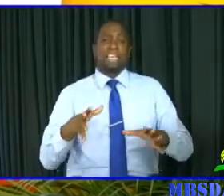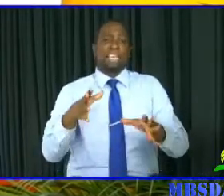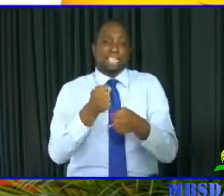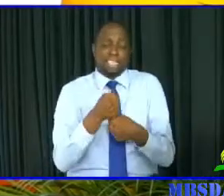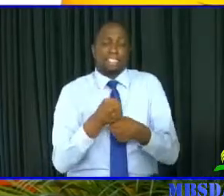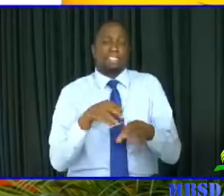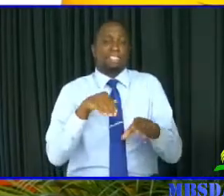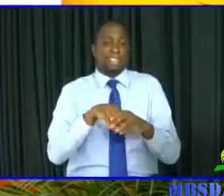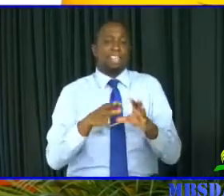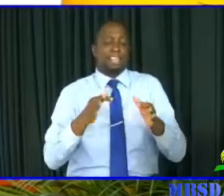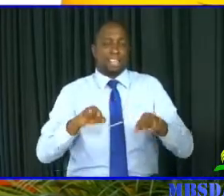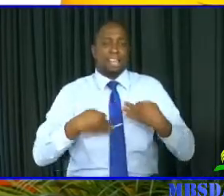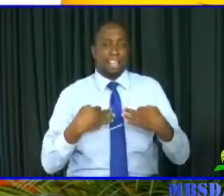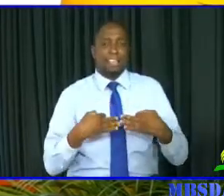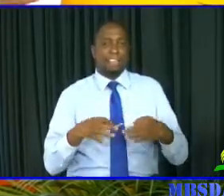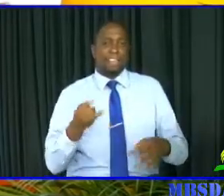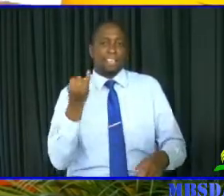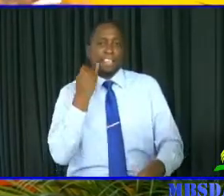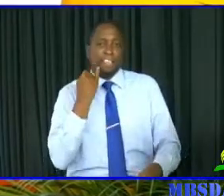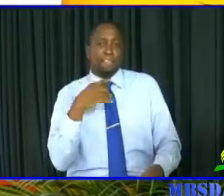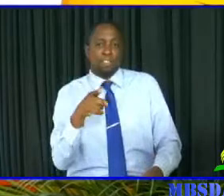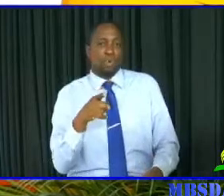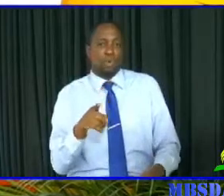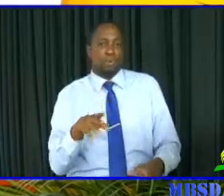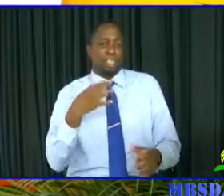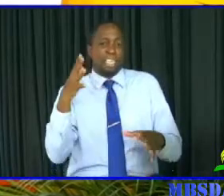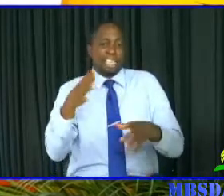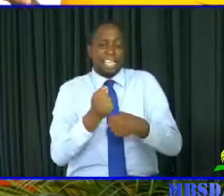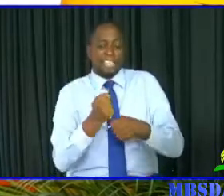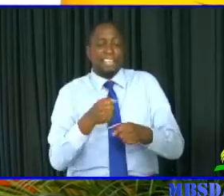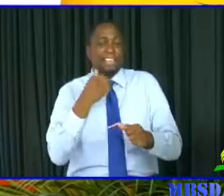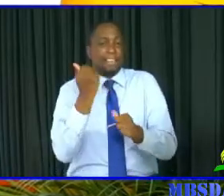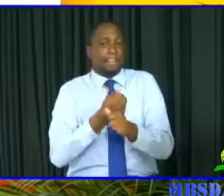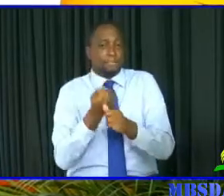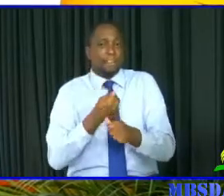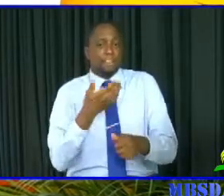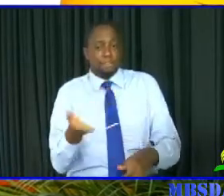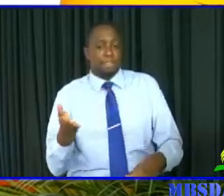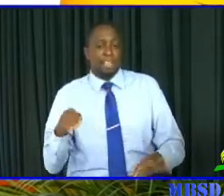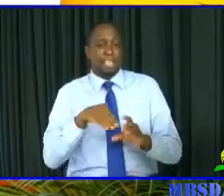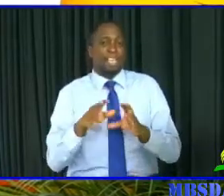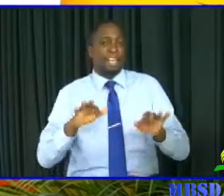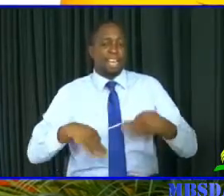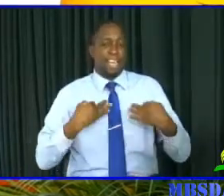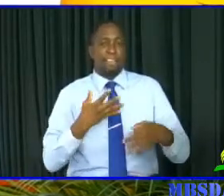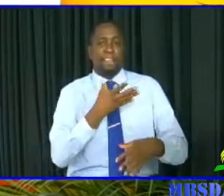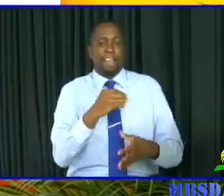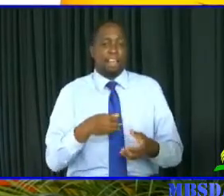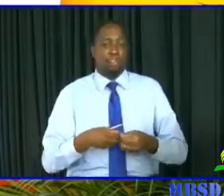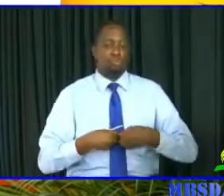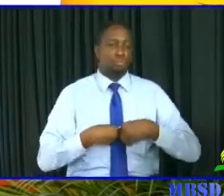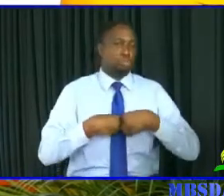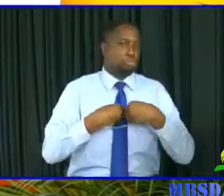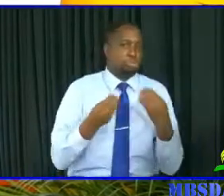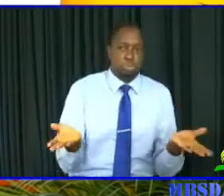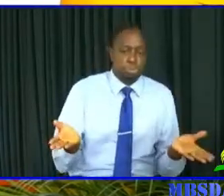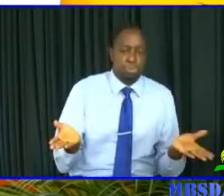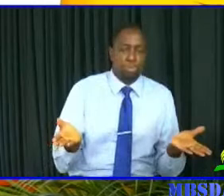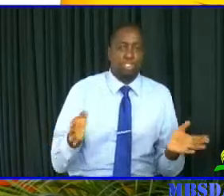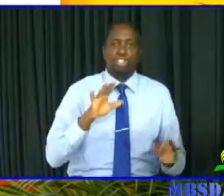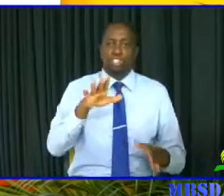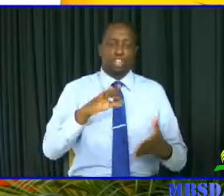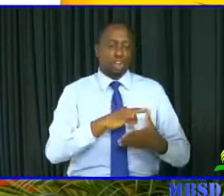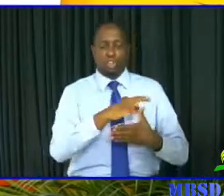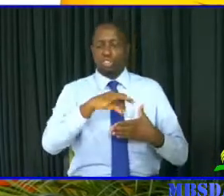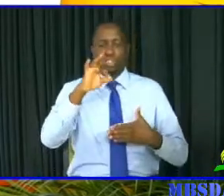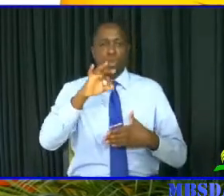me? Because if you would accomplish everything else and you lose your soul, all that you would accomplish would be